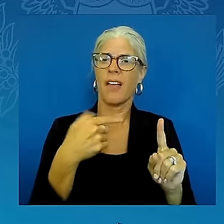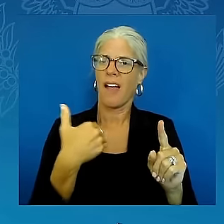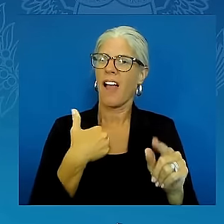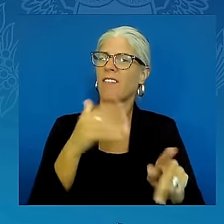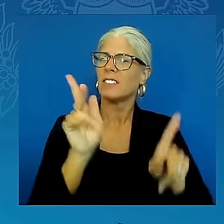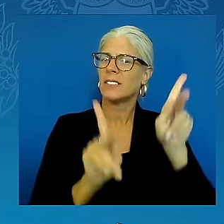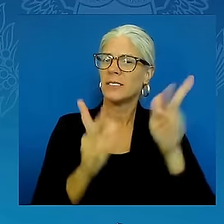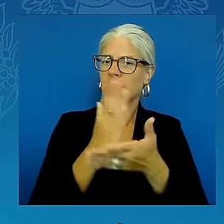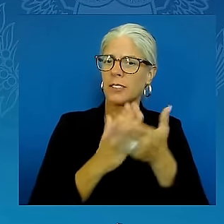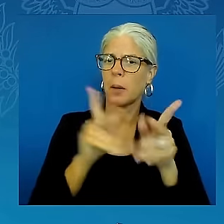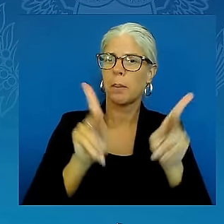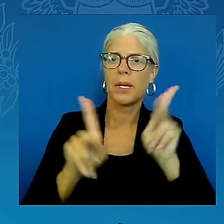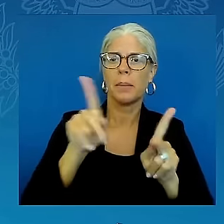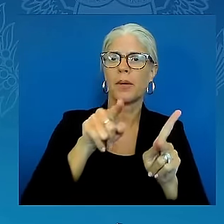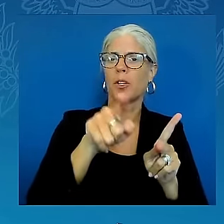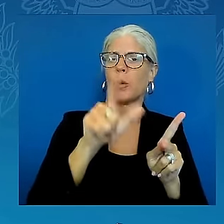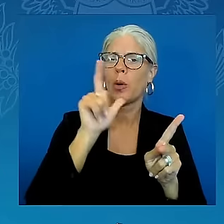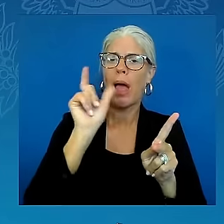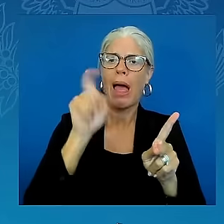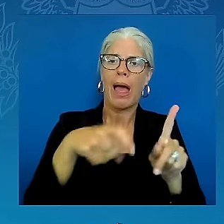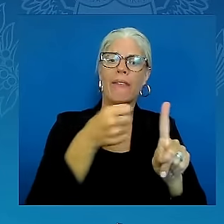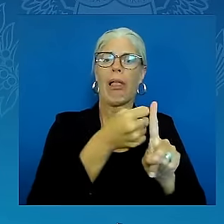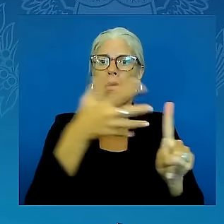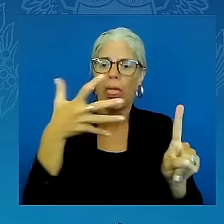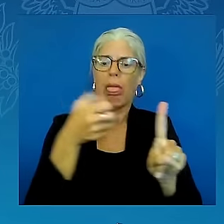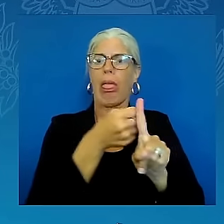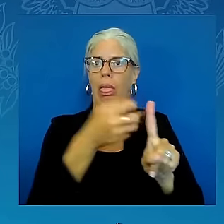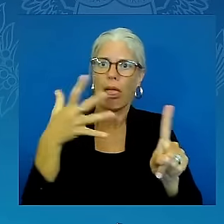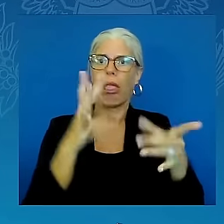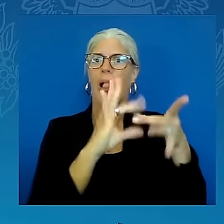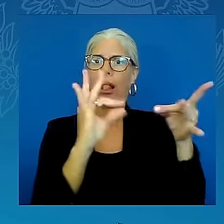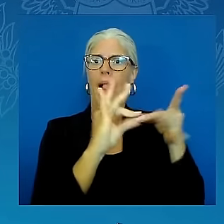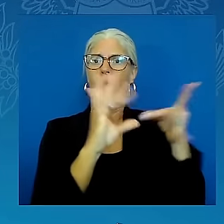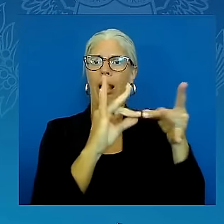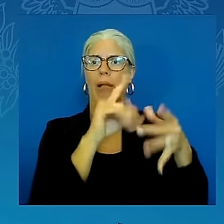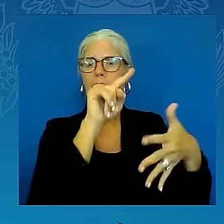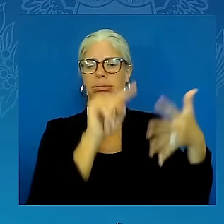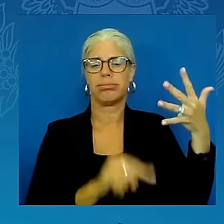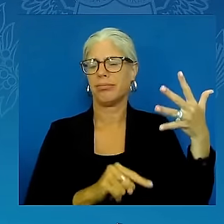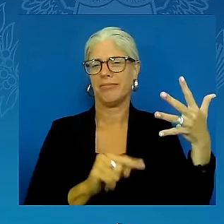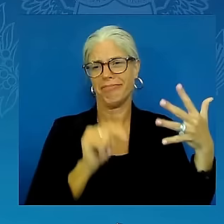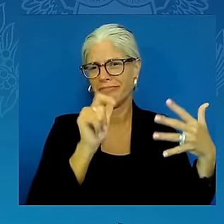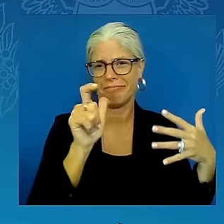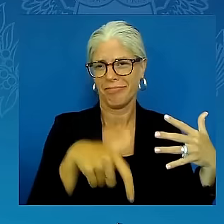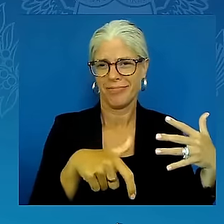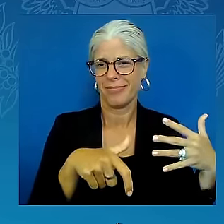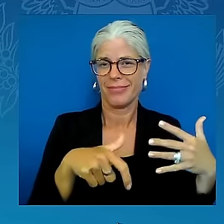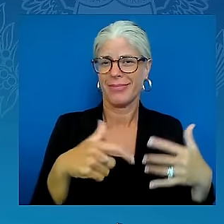delighted to introduce the Honorable